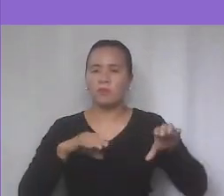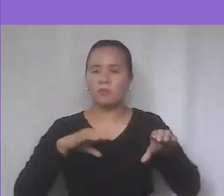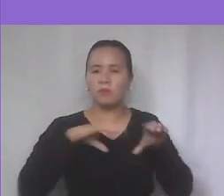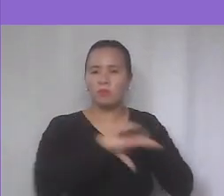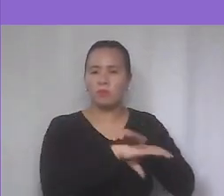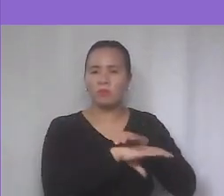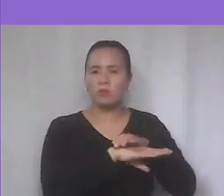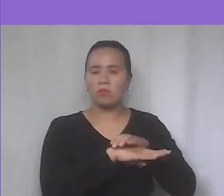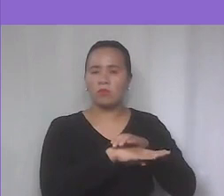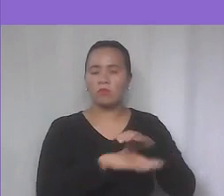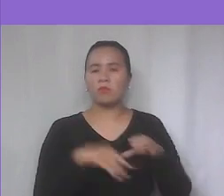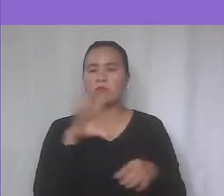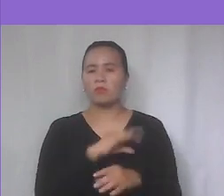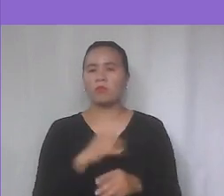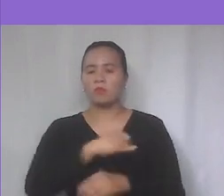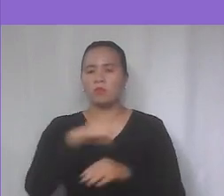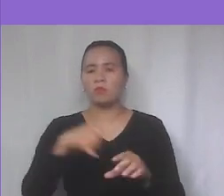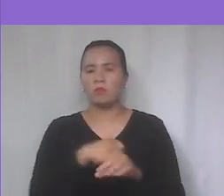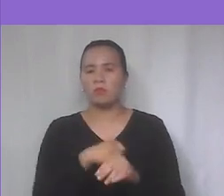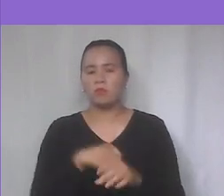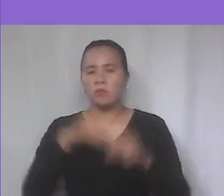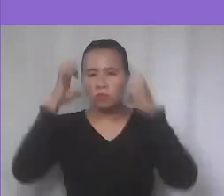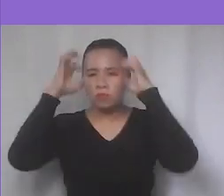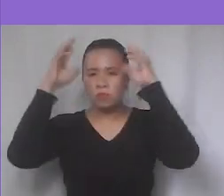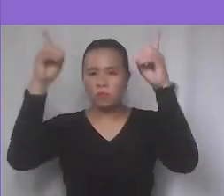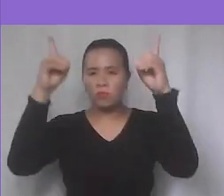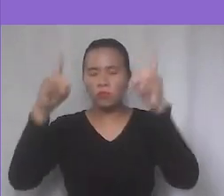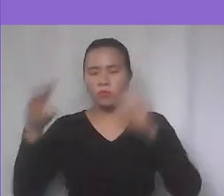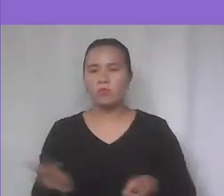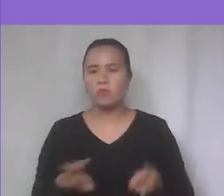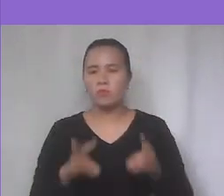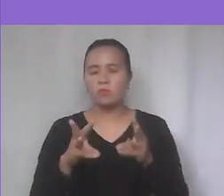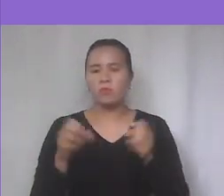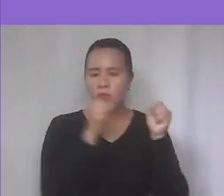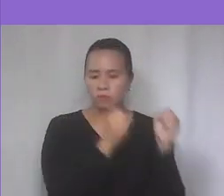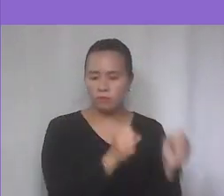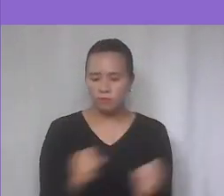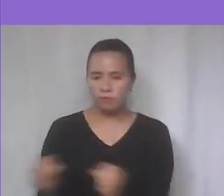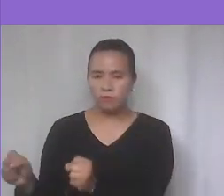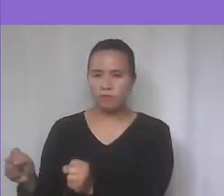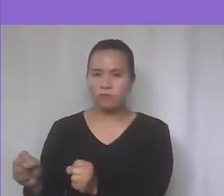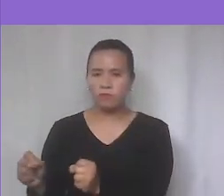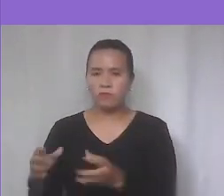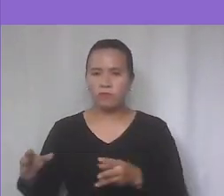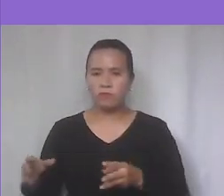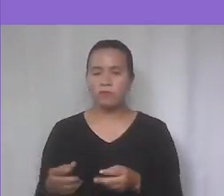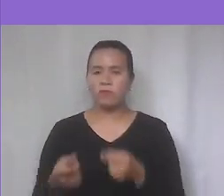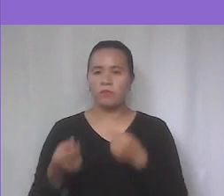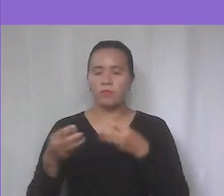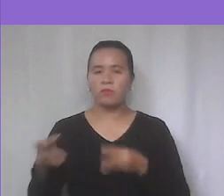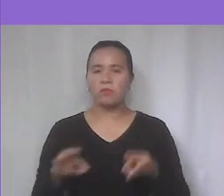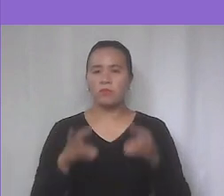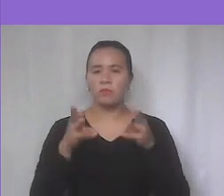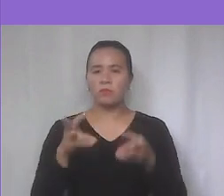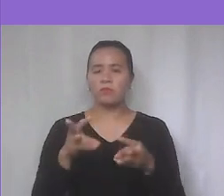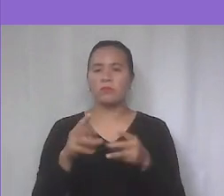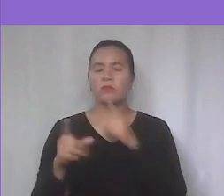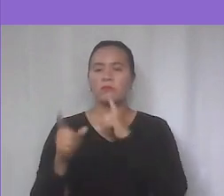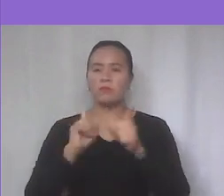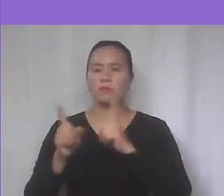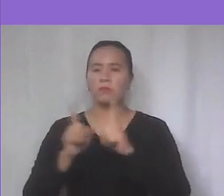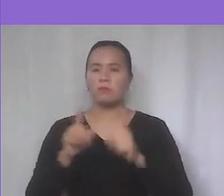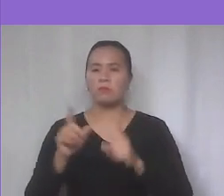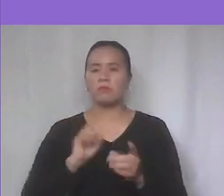sector. And this needs a systematic approach, because when we talk about inclusion to education